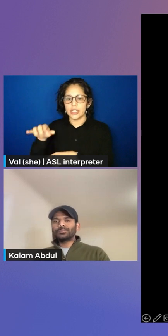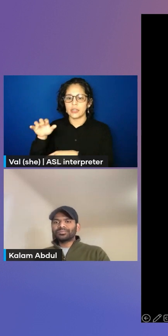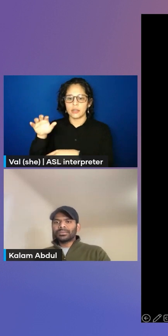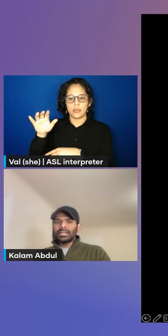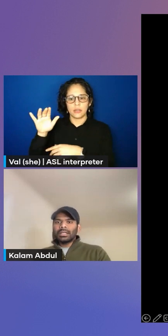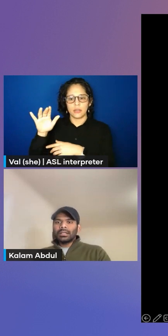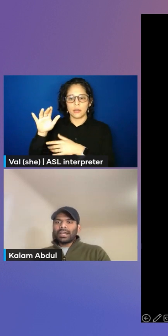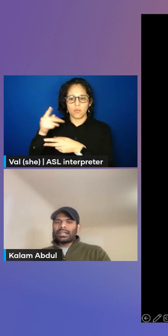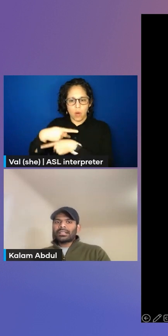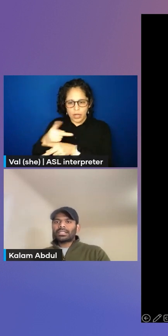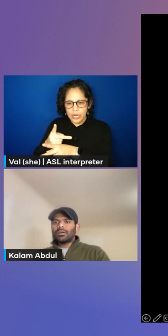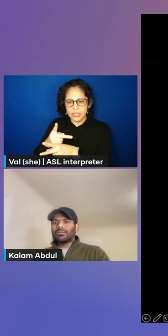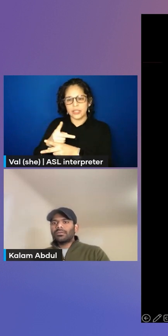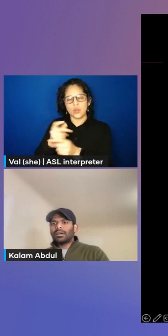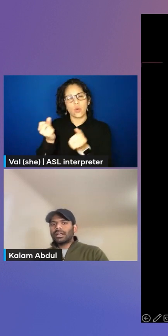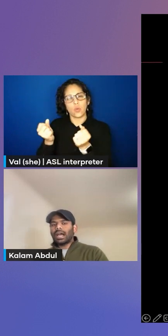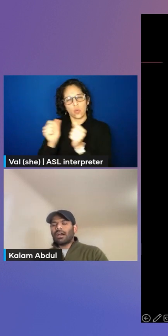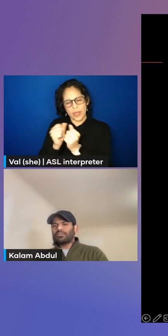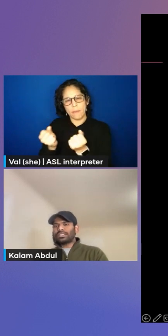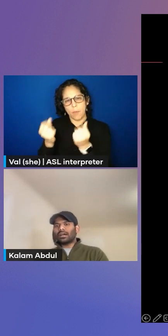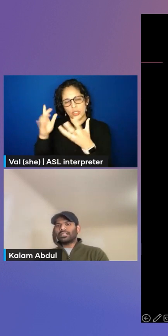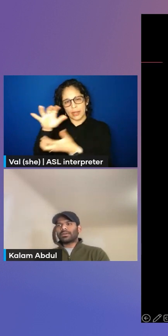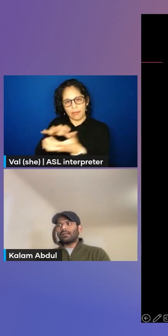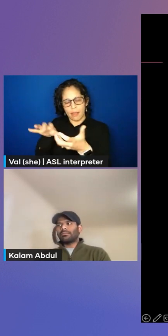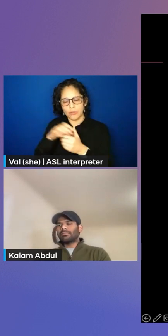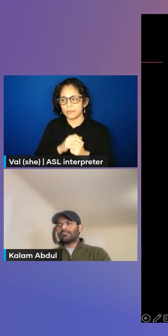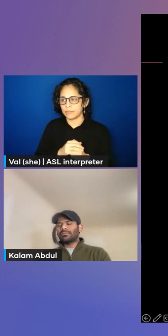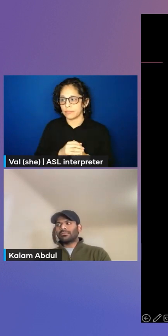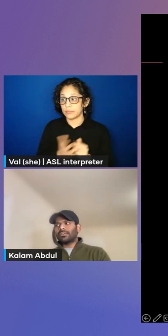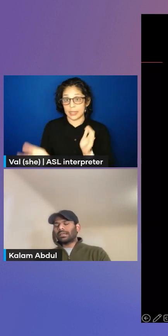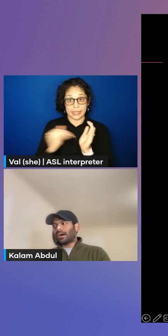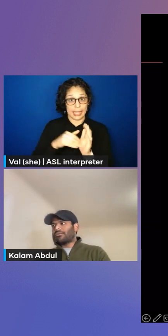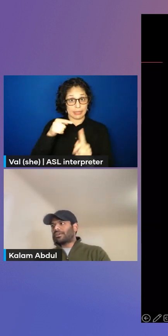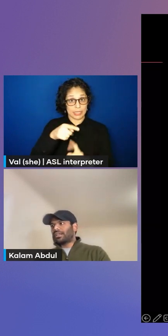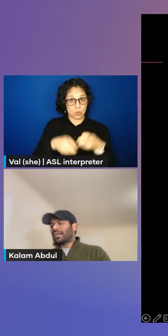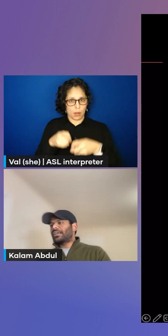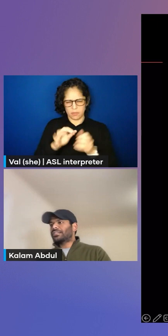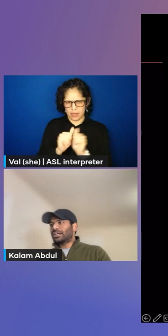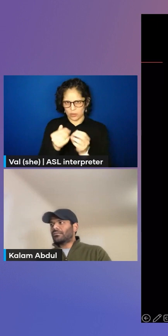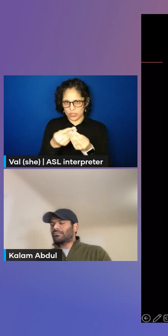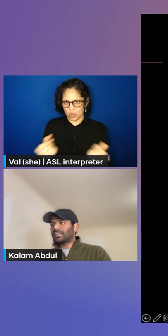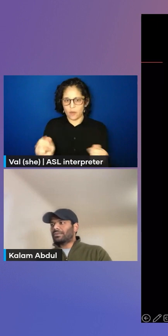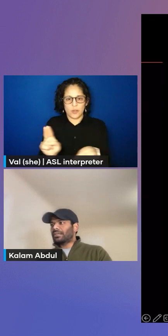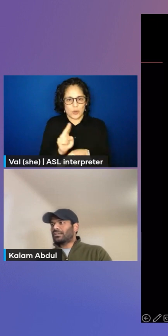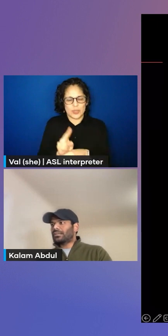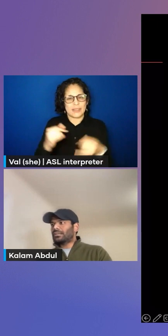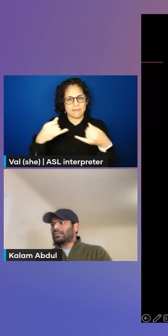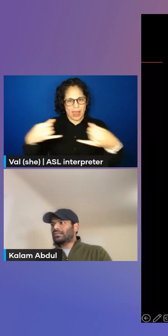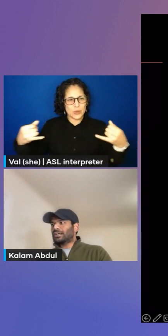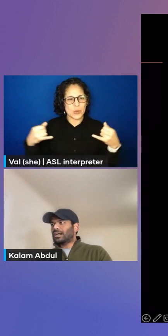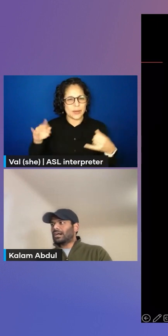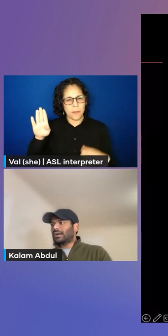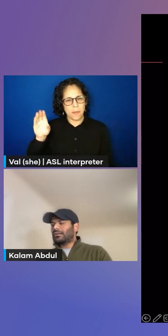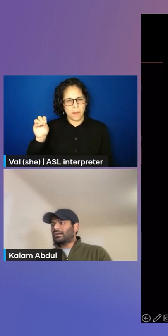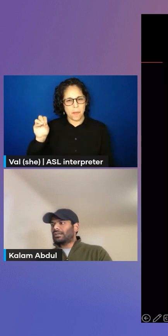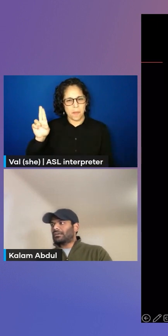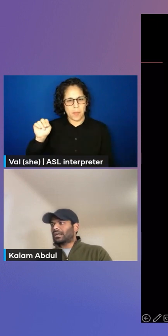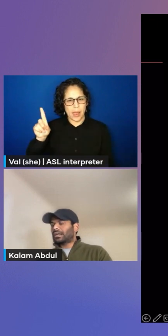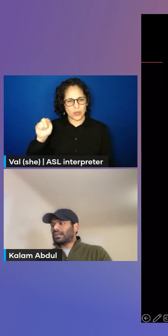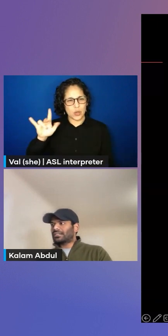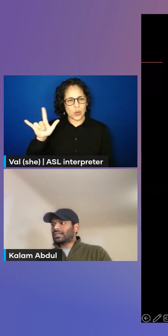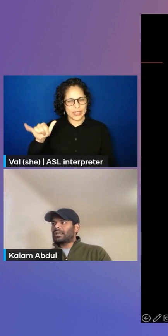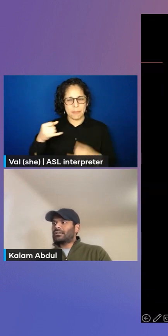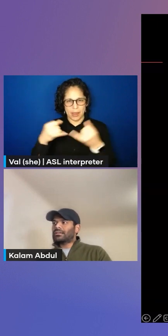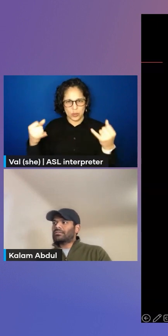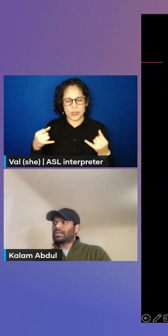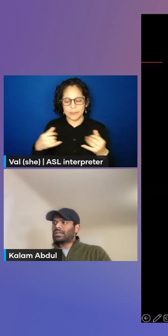multi-cloud, right? So how do we solve this problem with the boundary, right? So let me kind